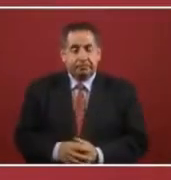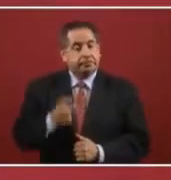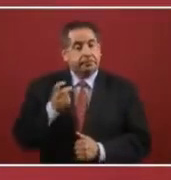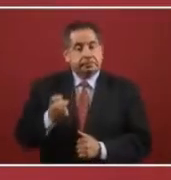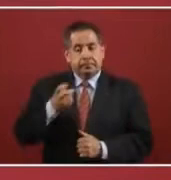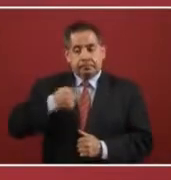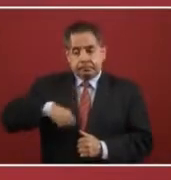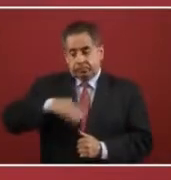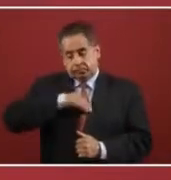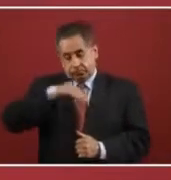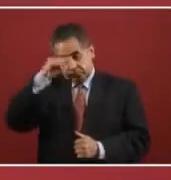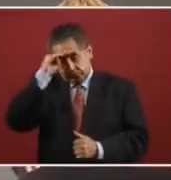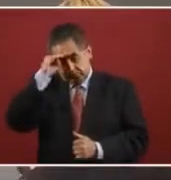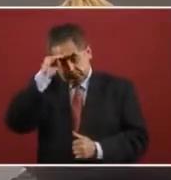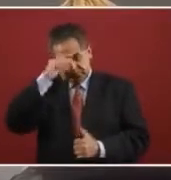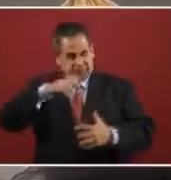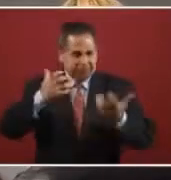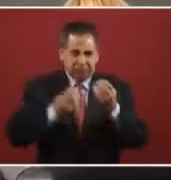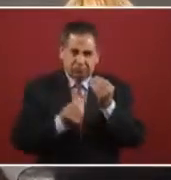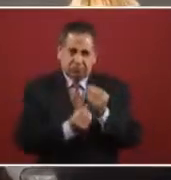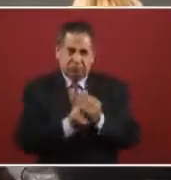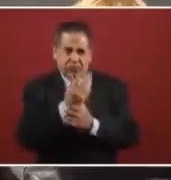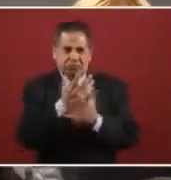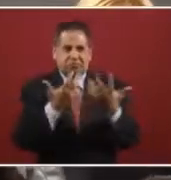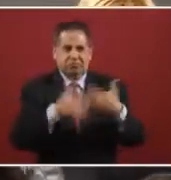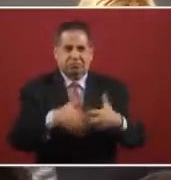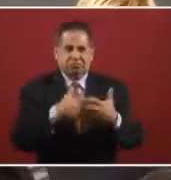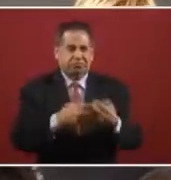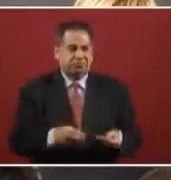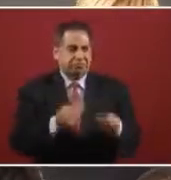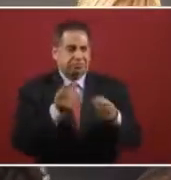consciences. That is why we decided to make this company.